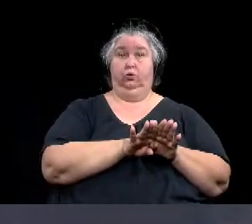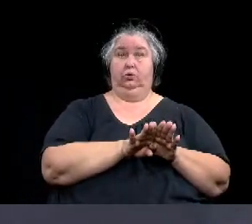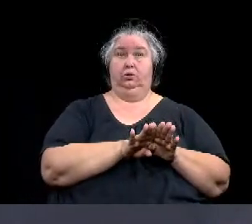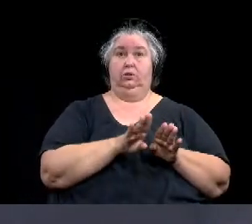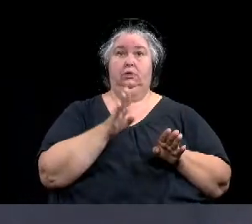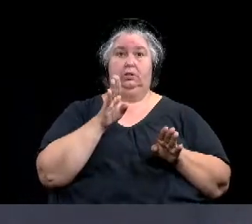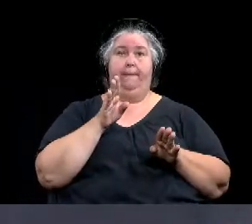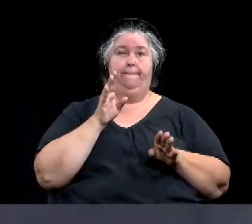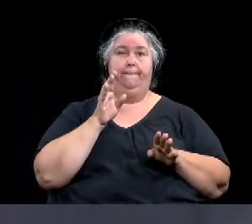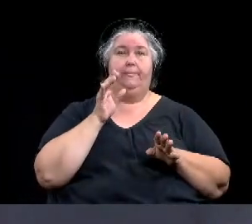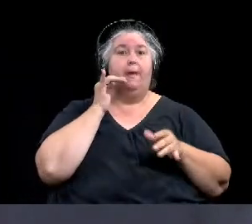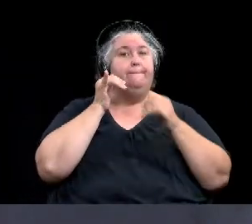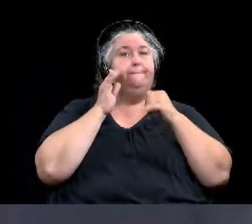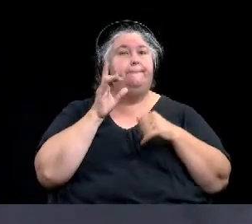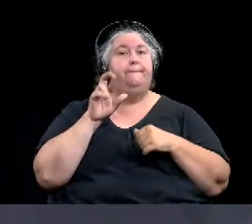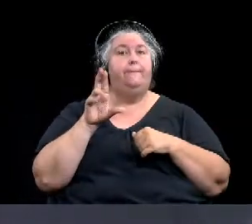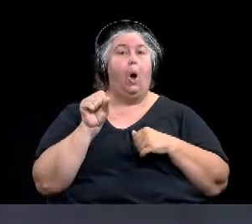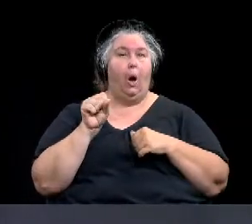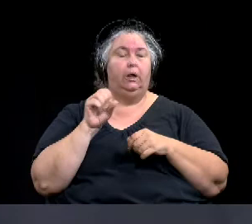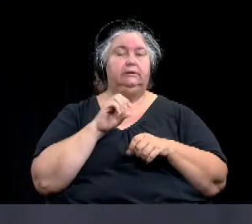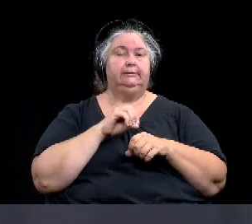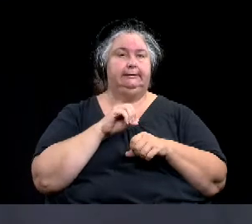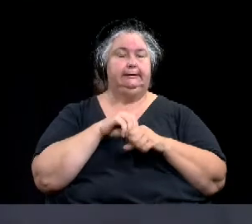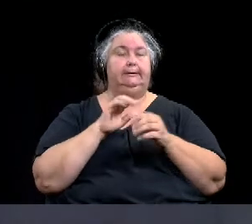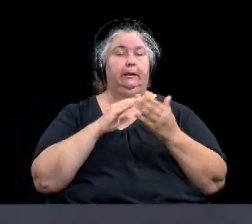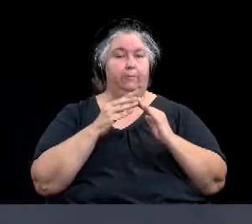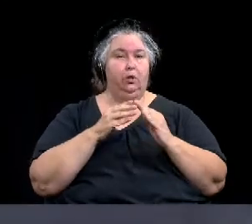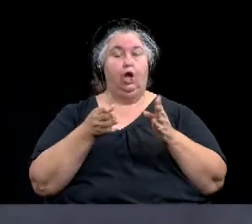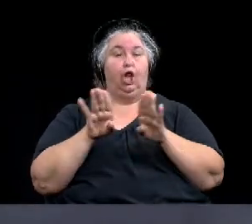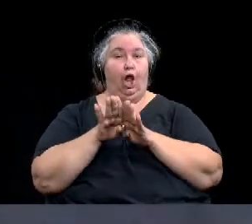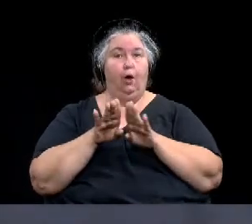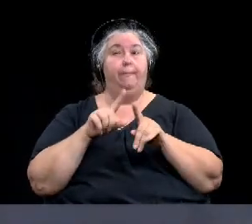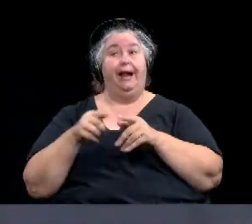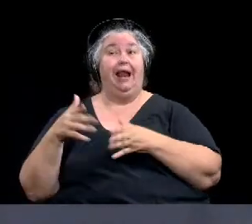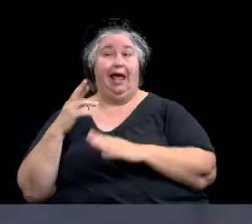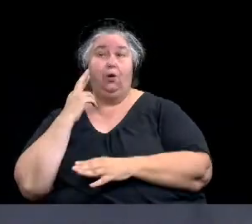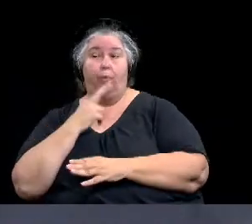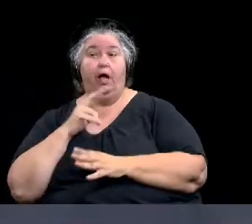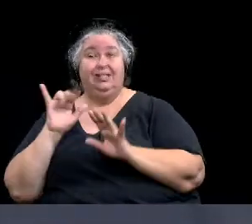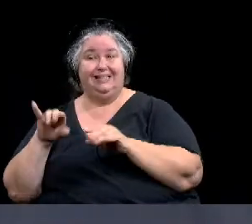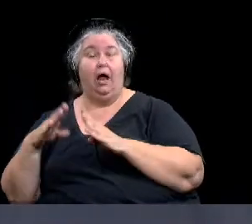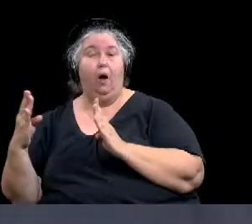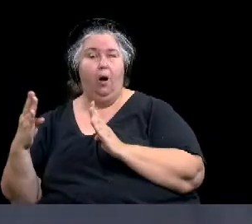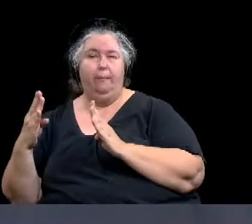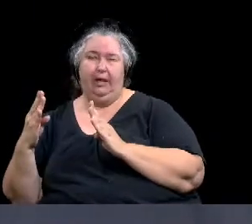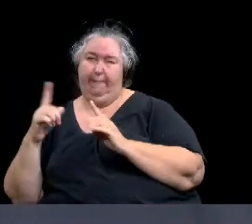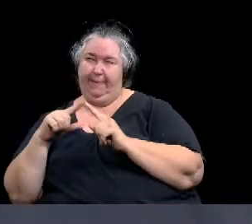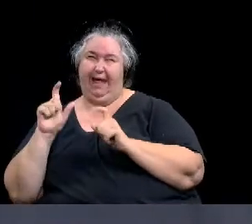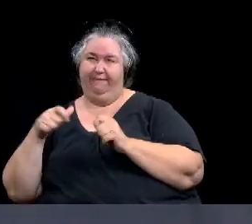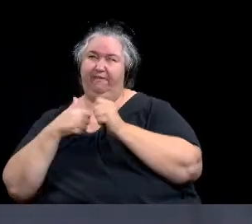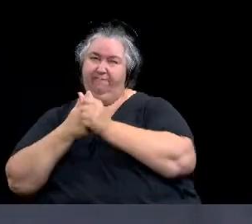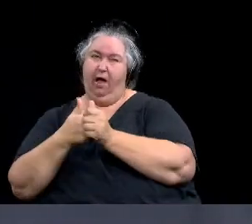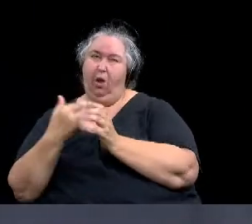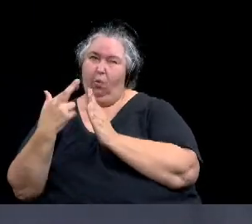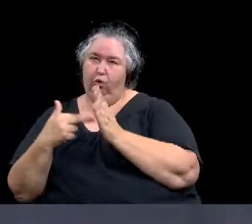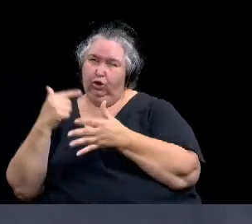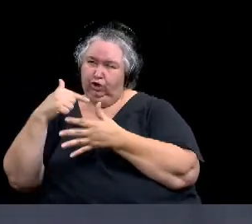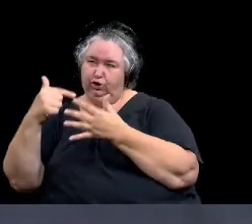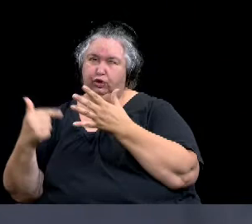bars in the community, but allowed restaurants to stay open under certain criteria and protocols,